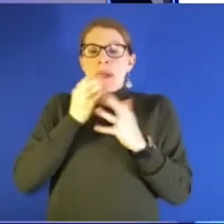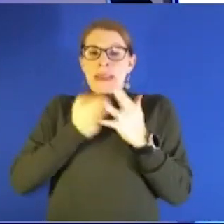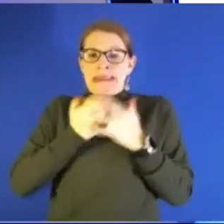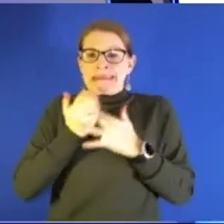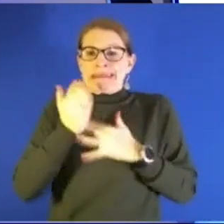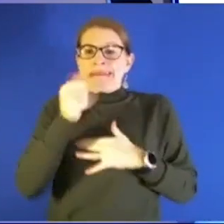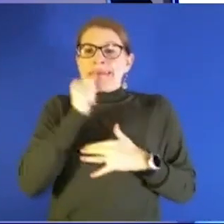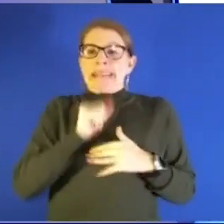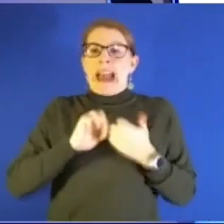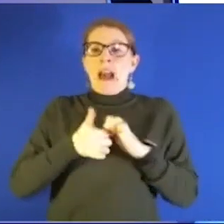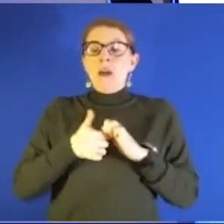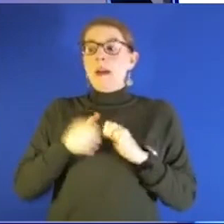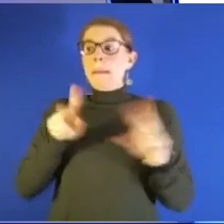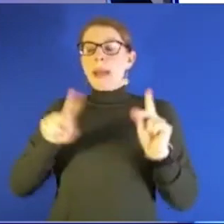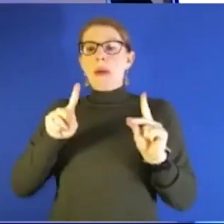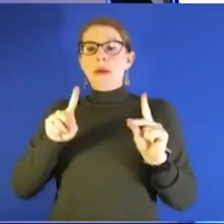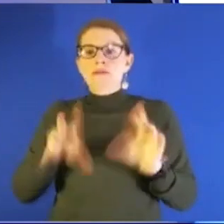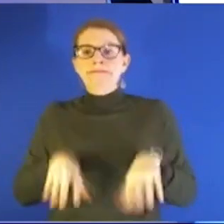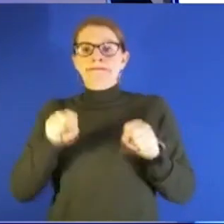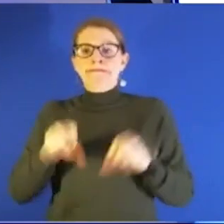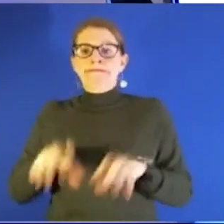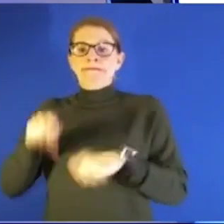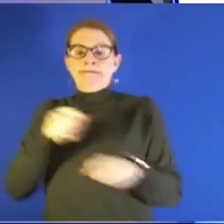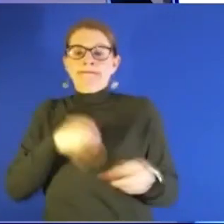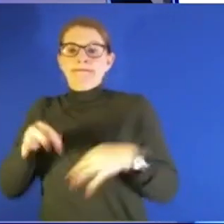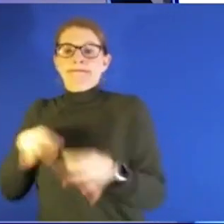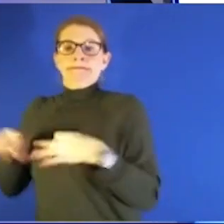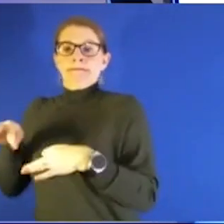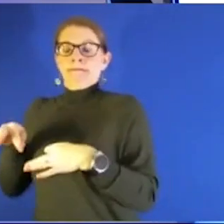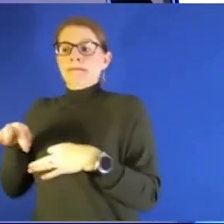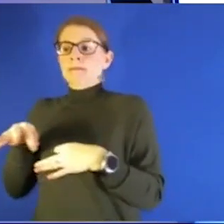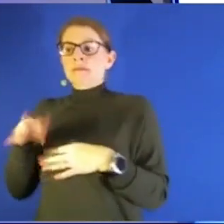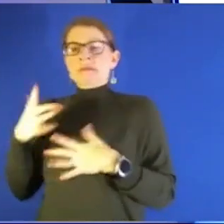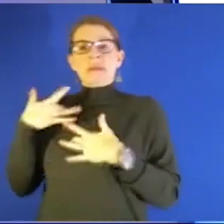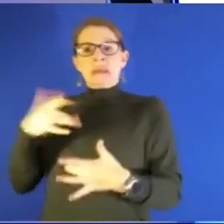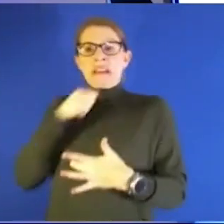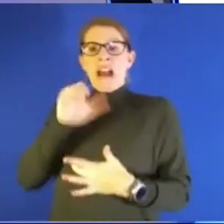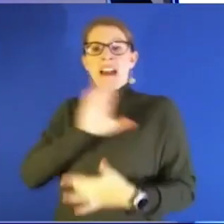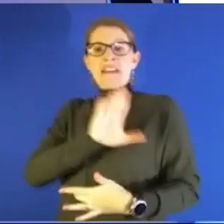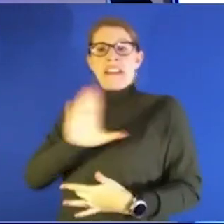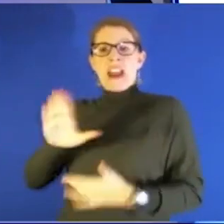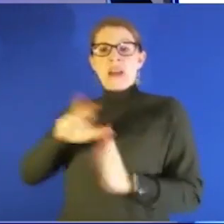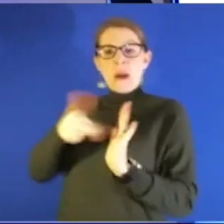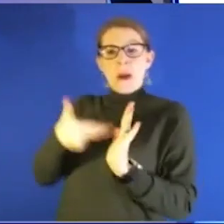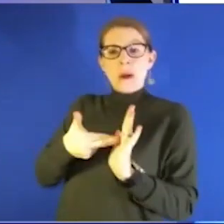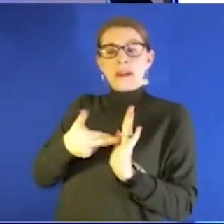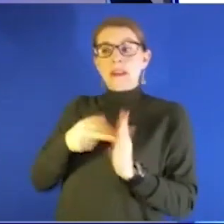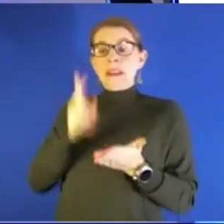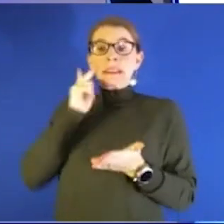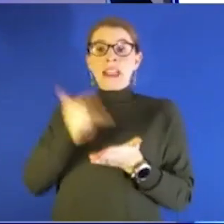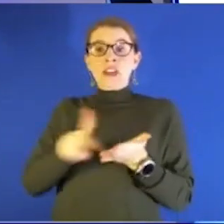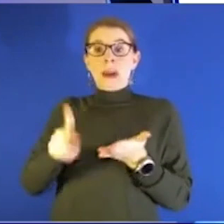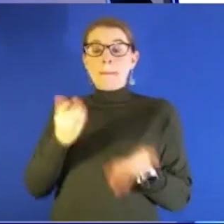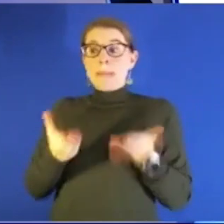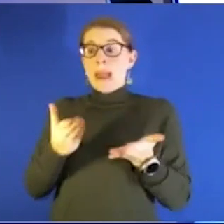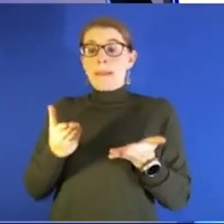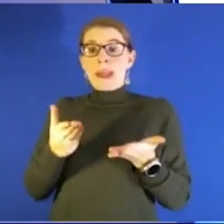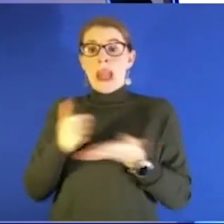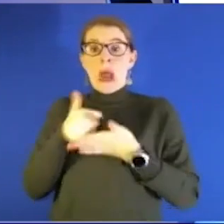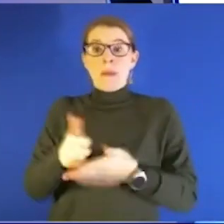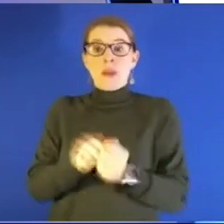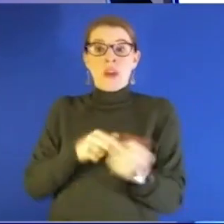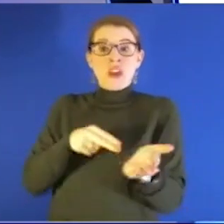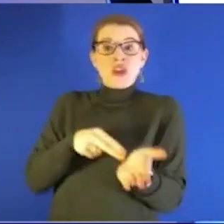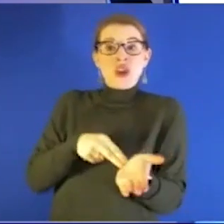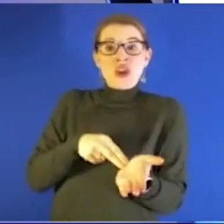that are filling in and sort of, ways that they secretaries might be doing stuff on the, helping nurses.